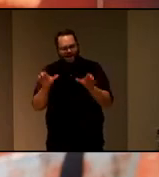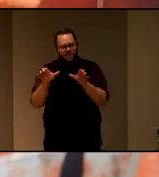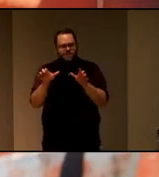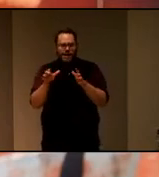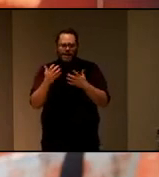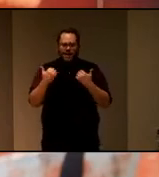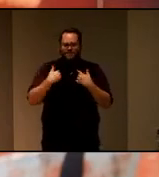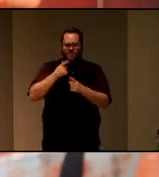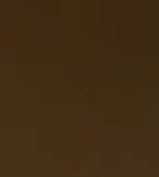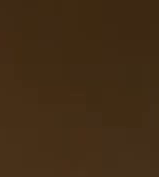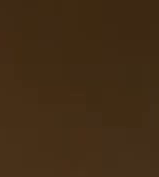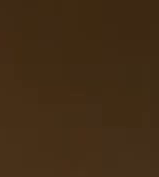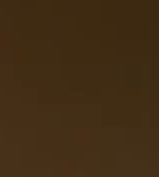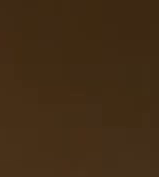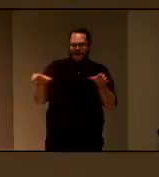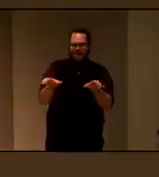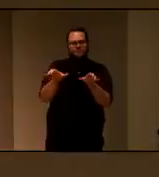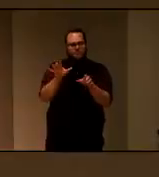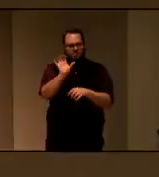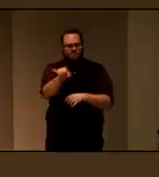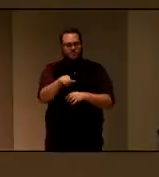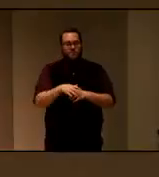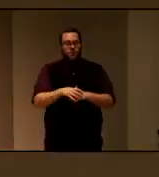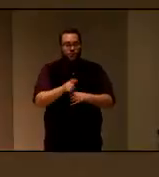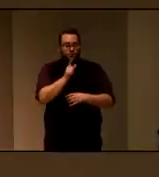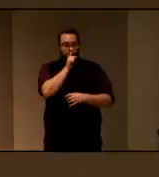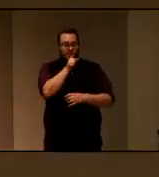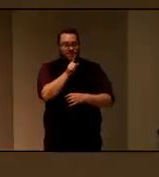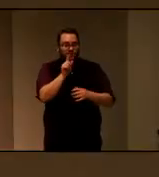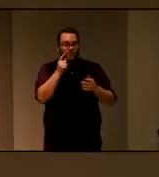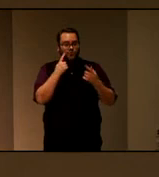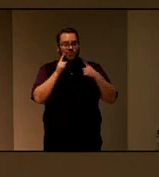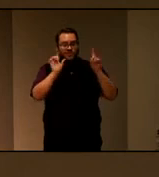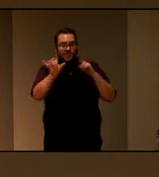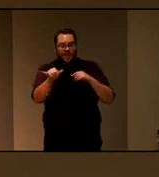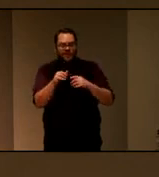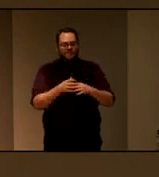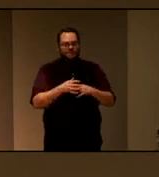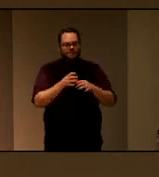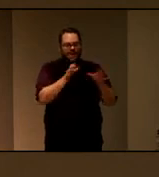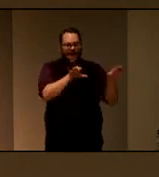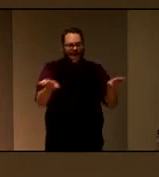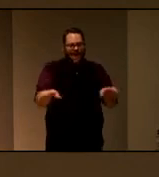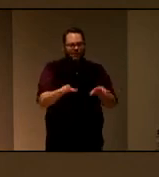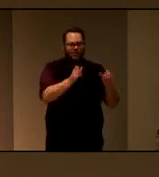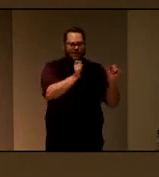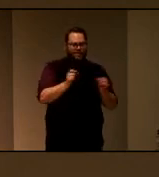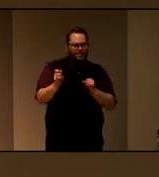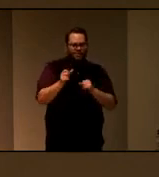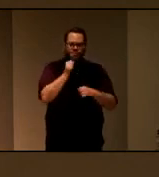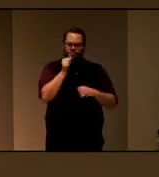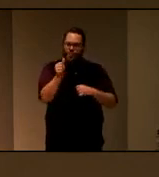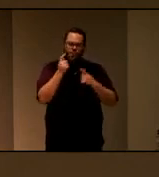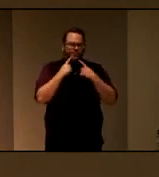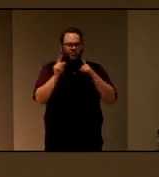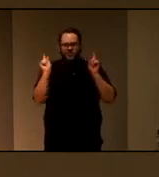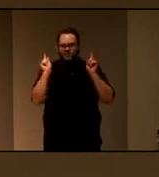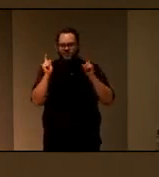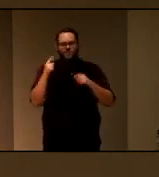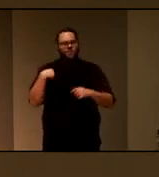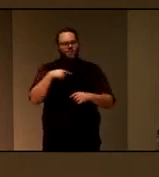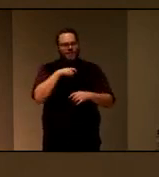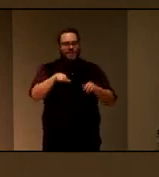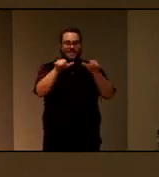things. Because reality is that to achieve that, individual actions will not get us to where we have to go. We have to have